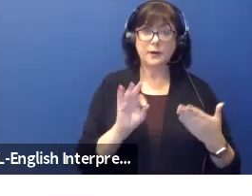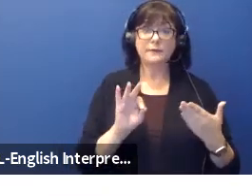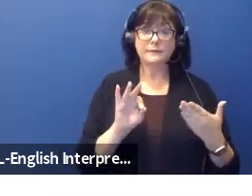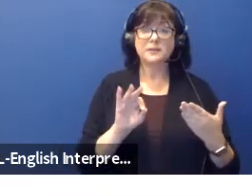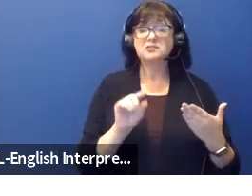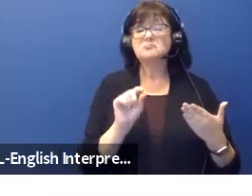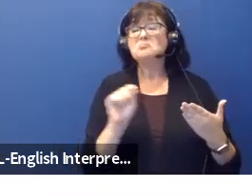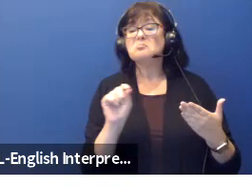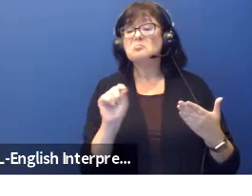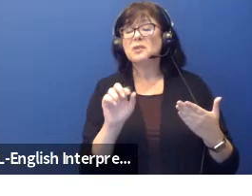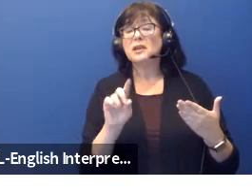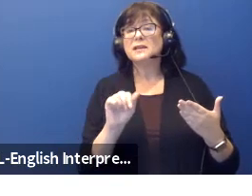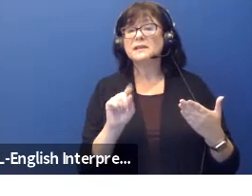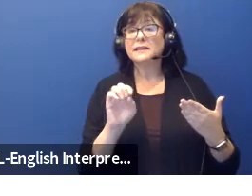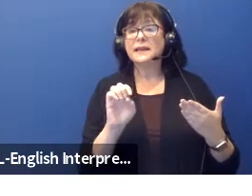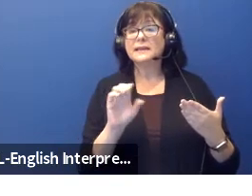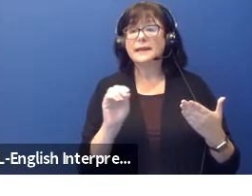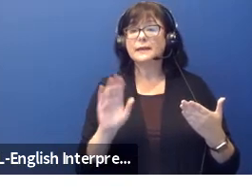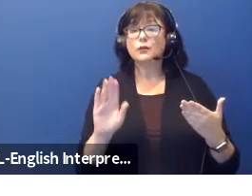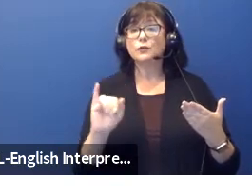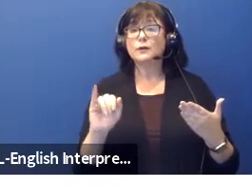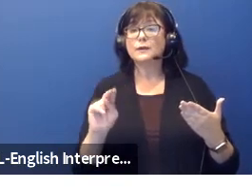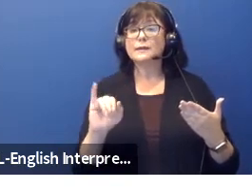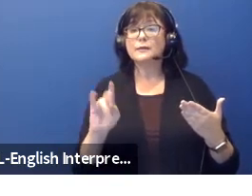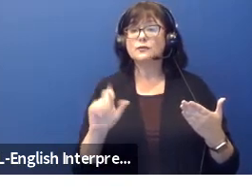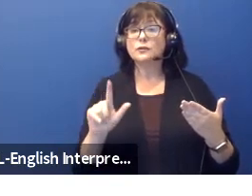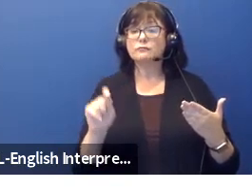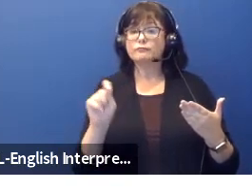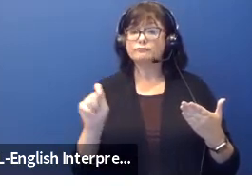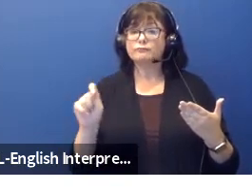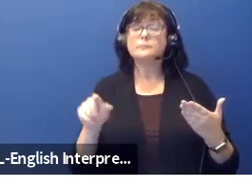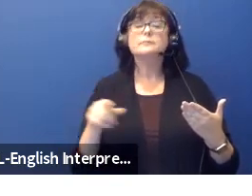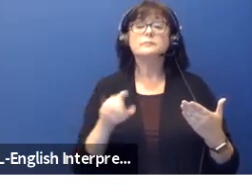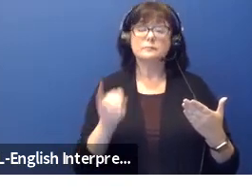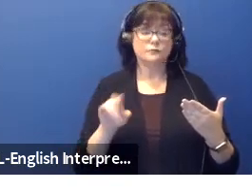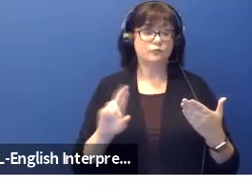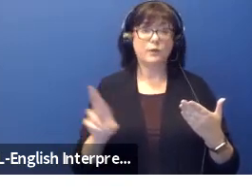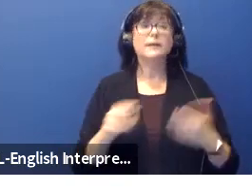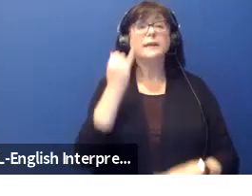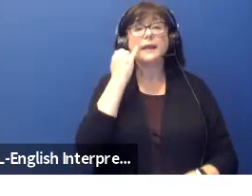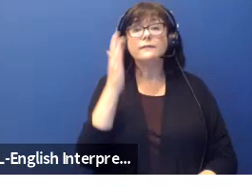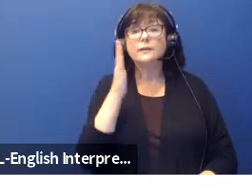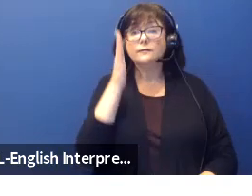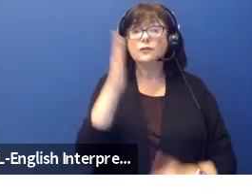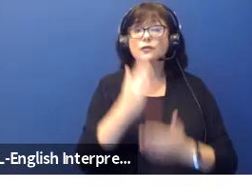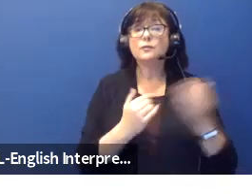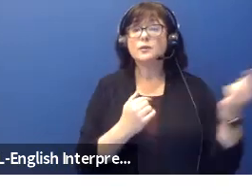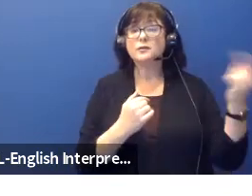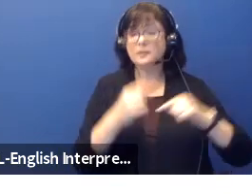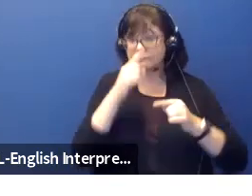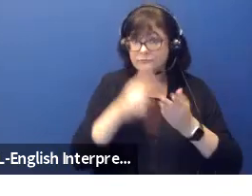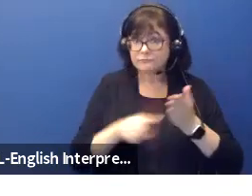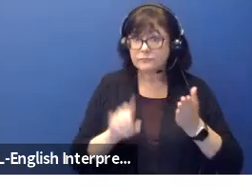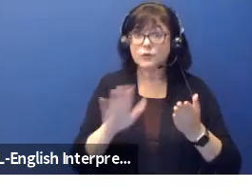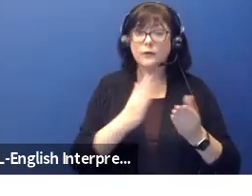putting a little date and initial is a good thing, so that when you go back to it, if you have a file audit, you have a sort of a recollection in your mind, and for